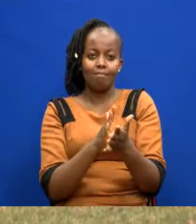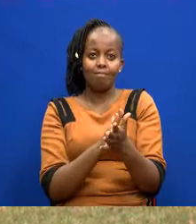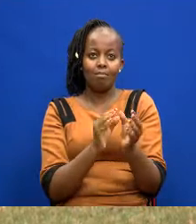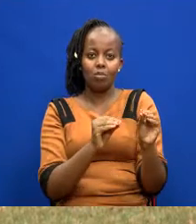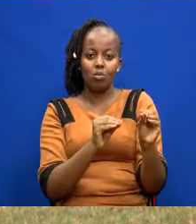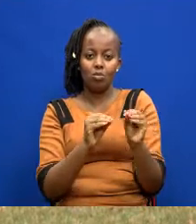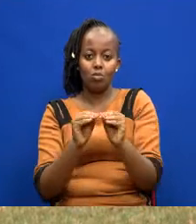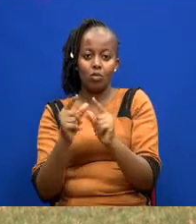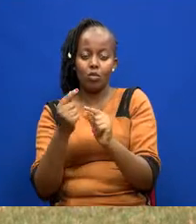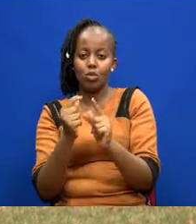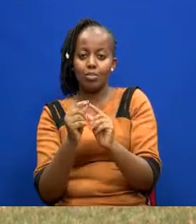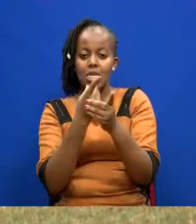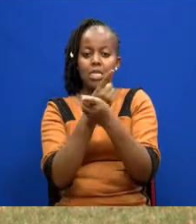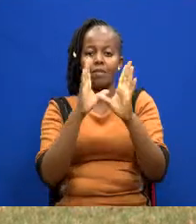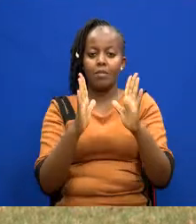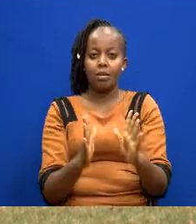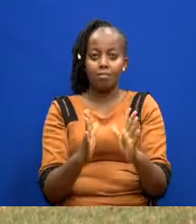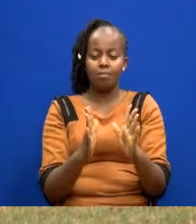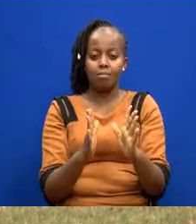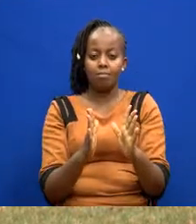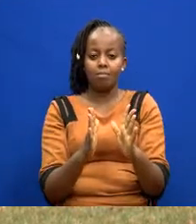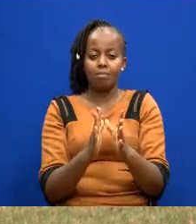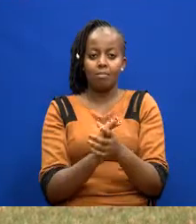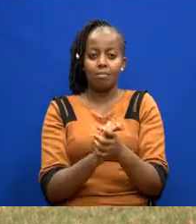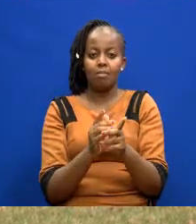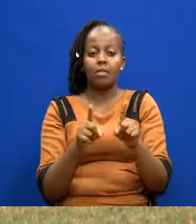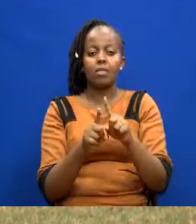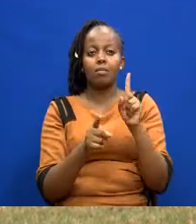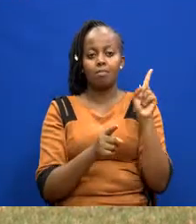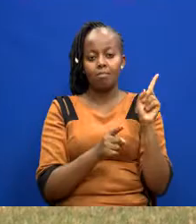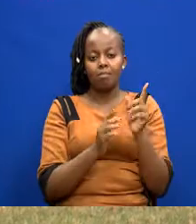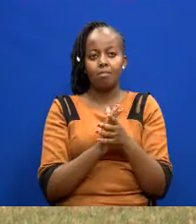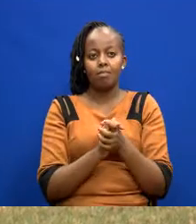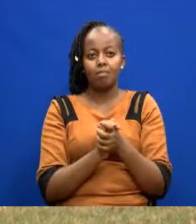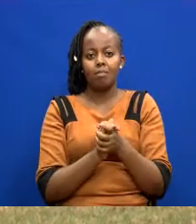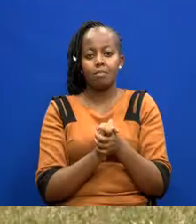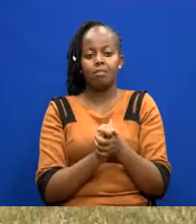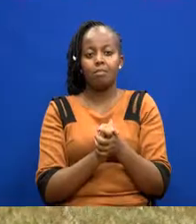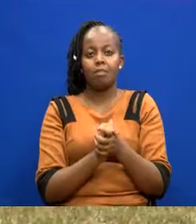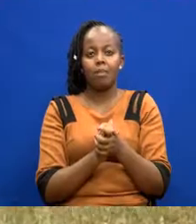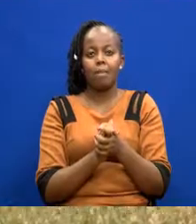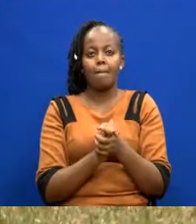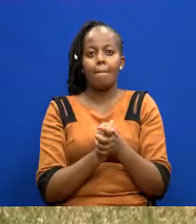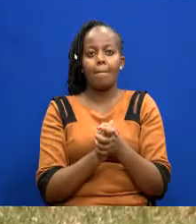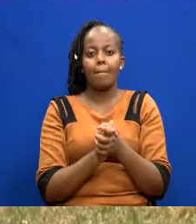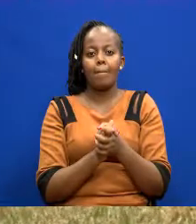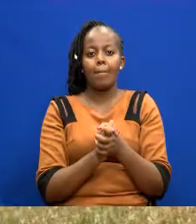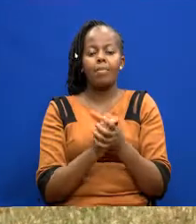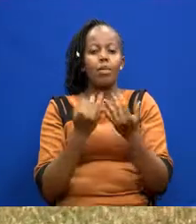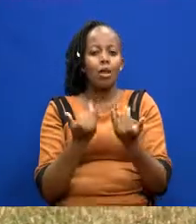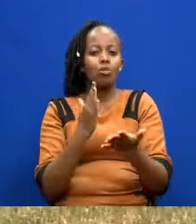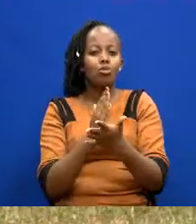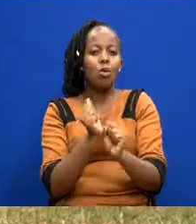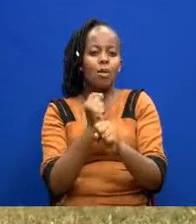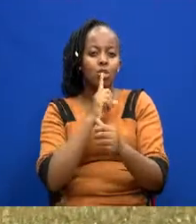run into the tackler, go into low position, get there, wrap. Good. We